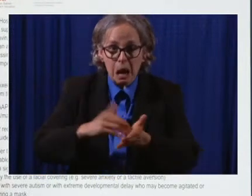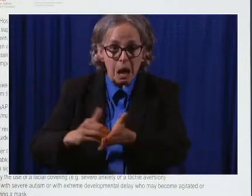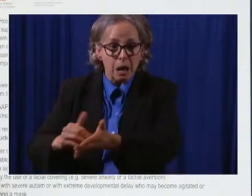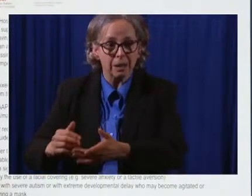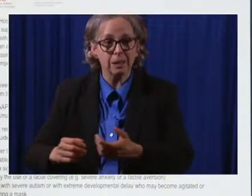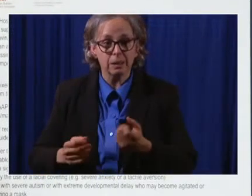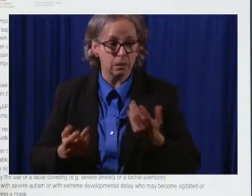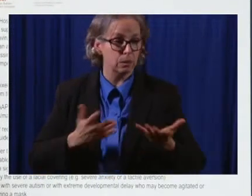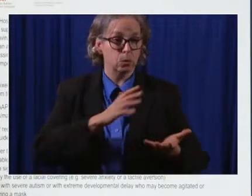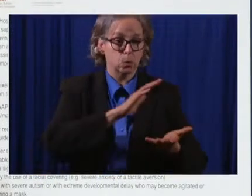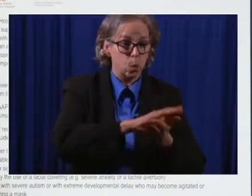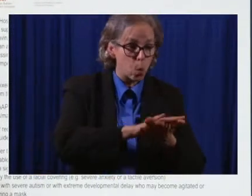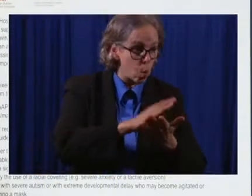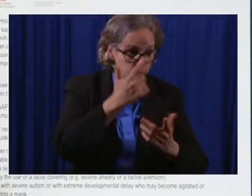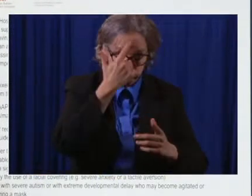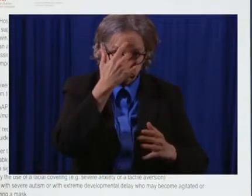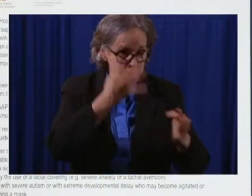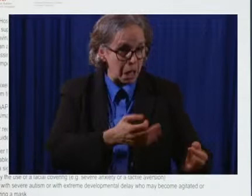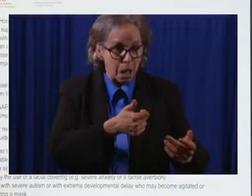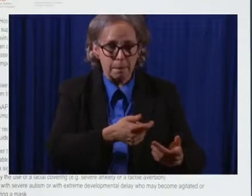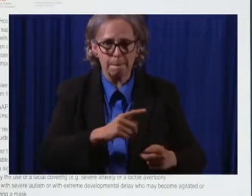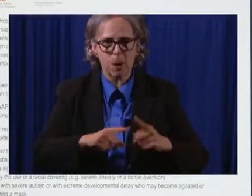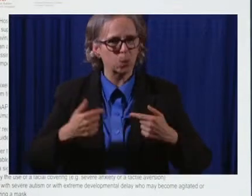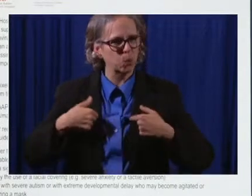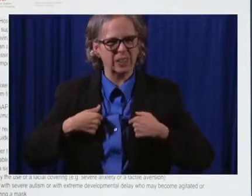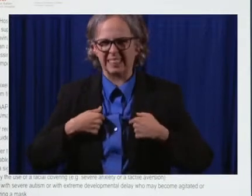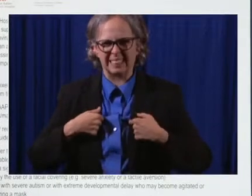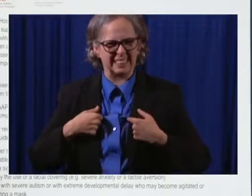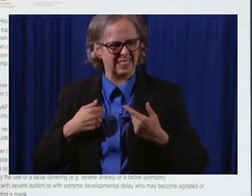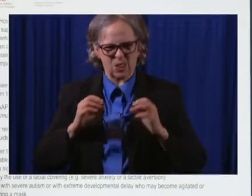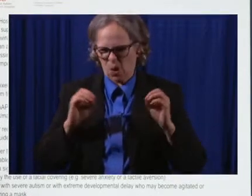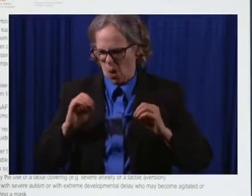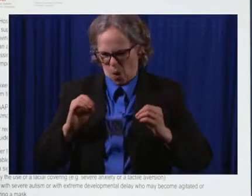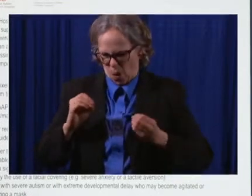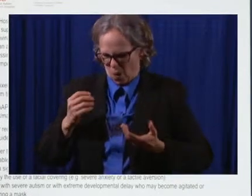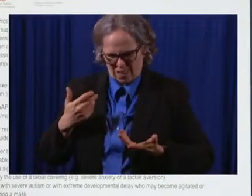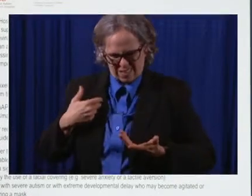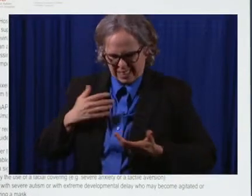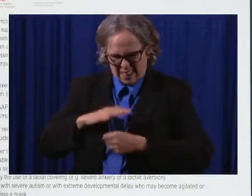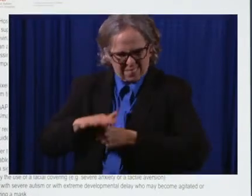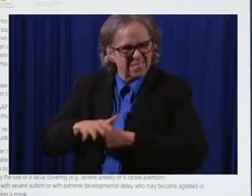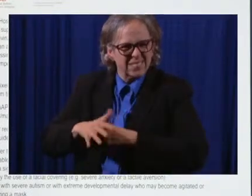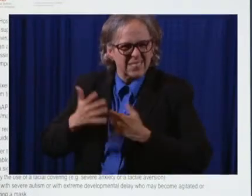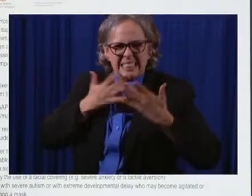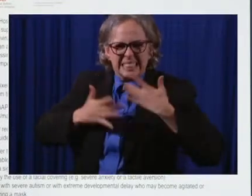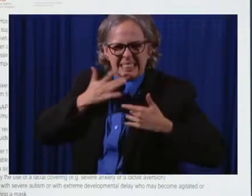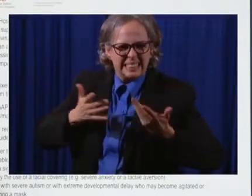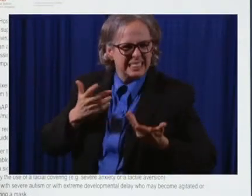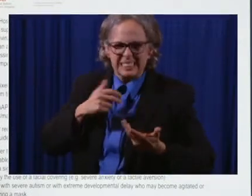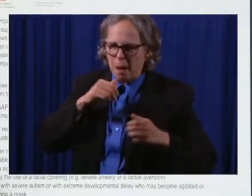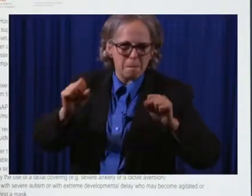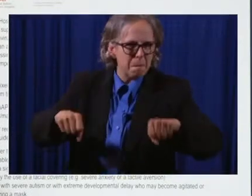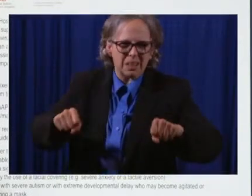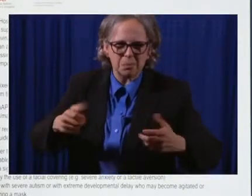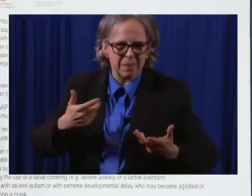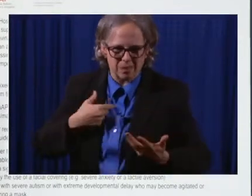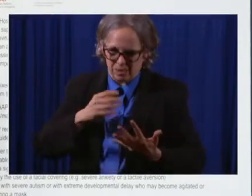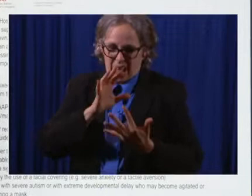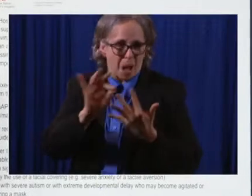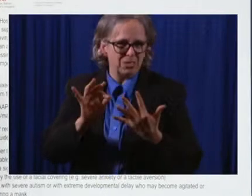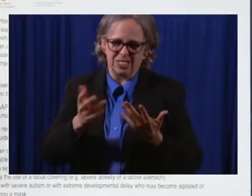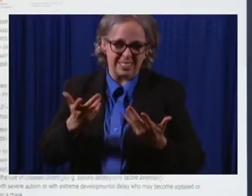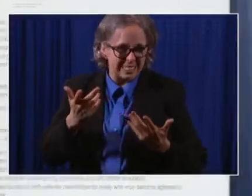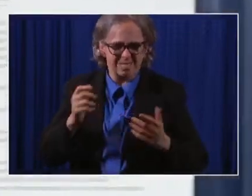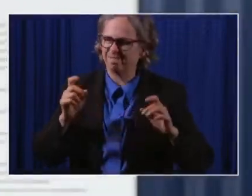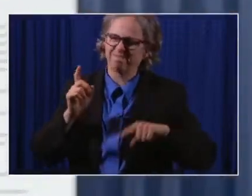actually even do that. We don't have the capability of that today, so it's simply not on the table to do that at all. John, you